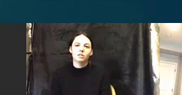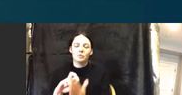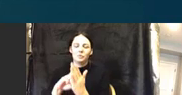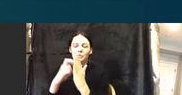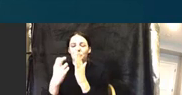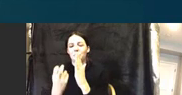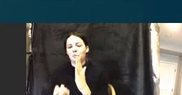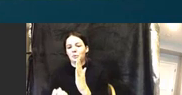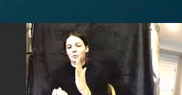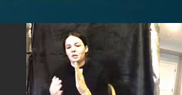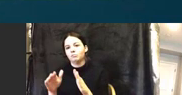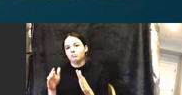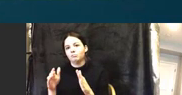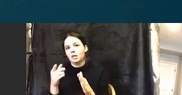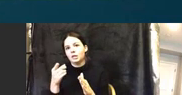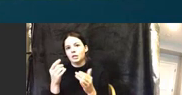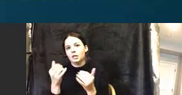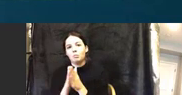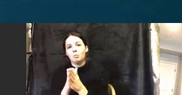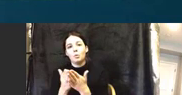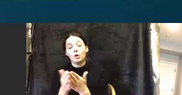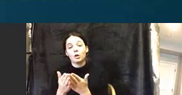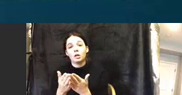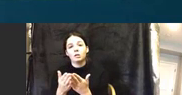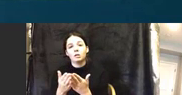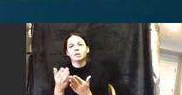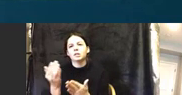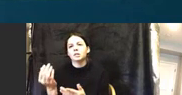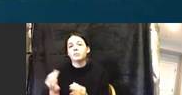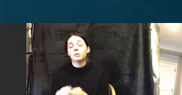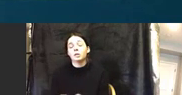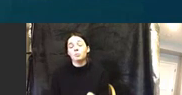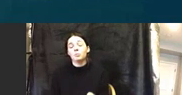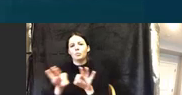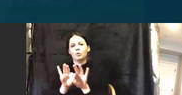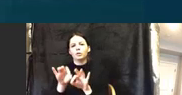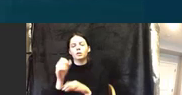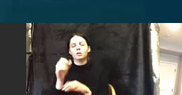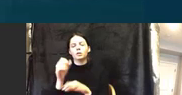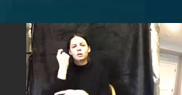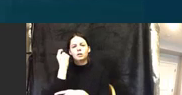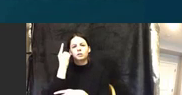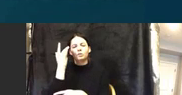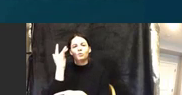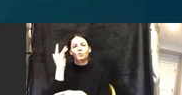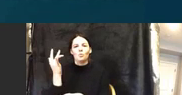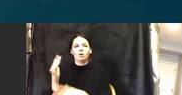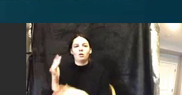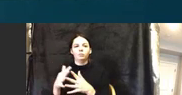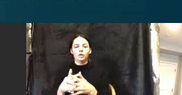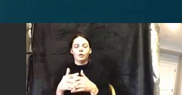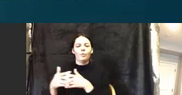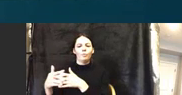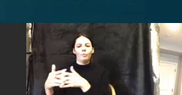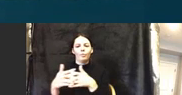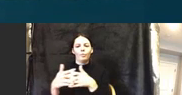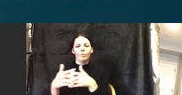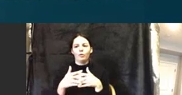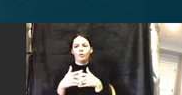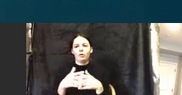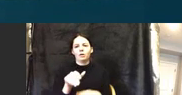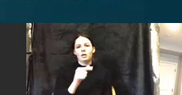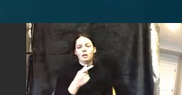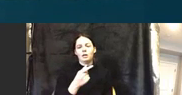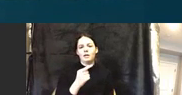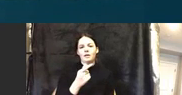people to understand why Afghanistan is America's longest war. Why we're seeing